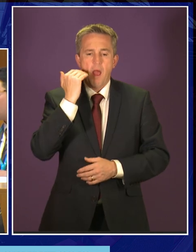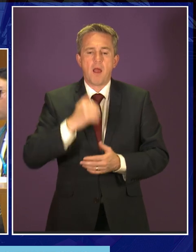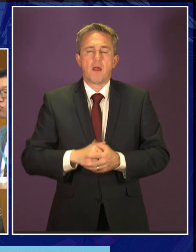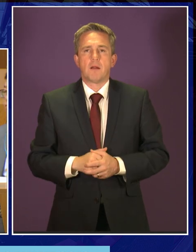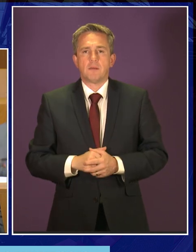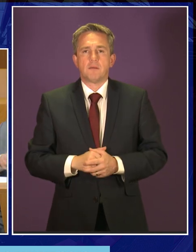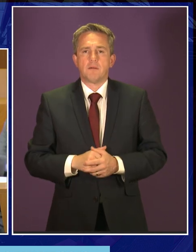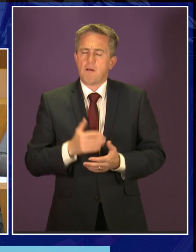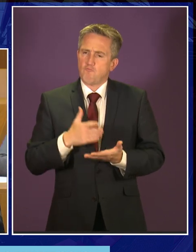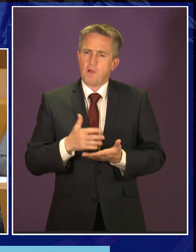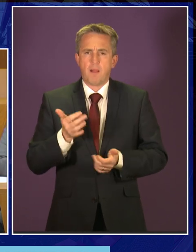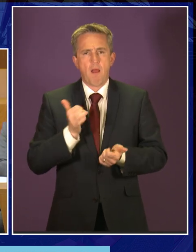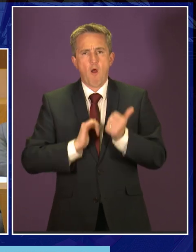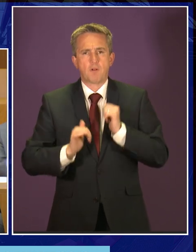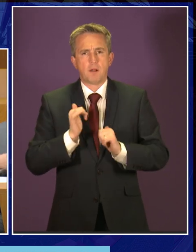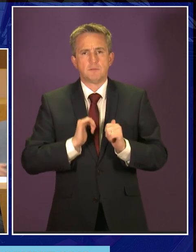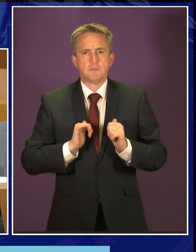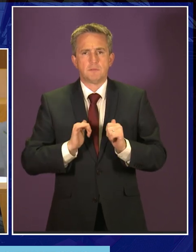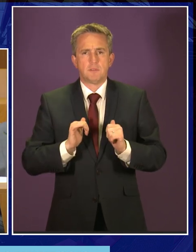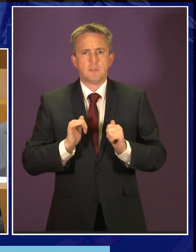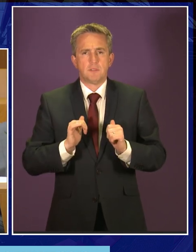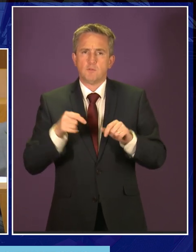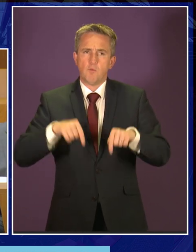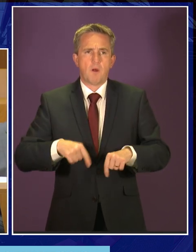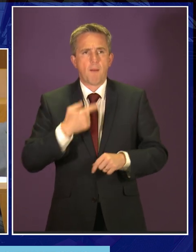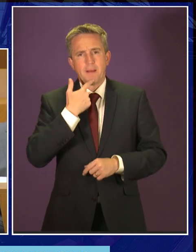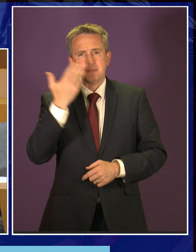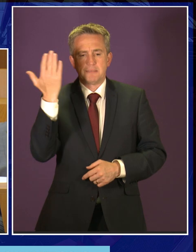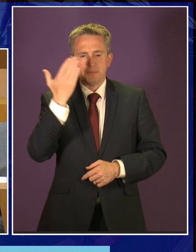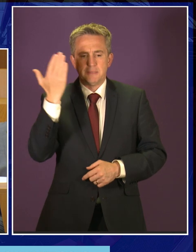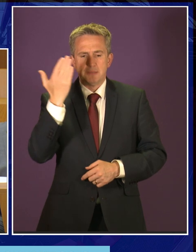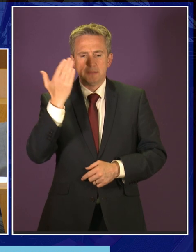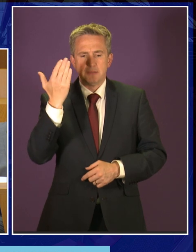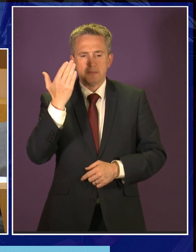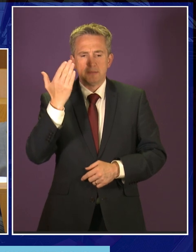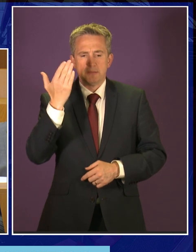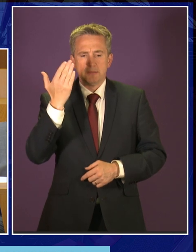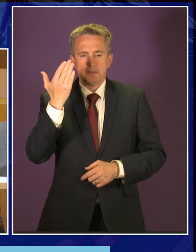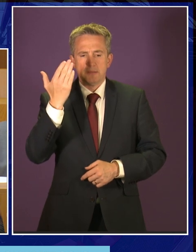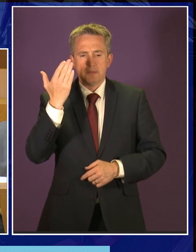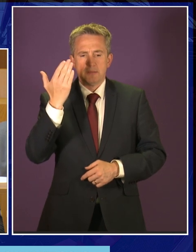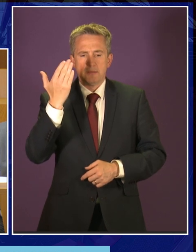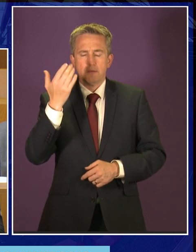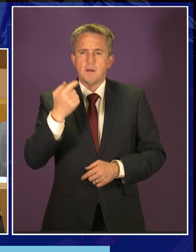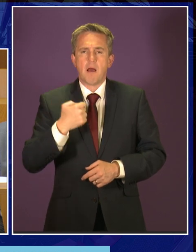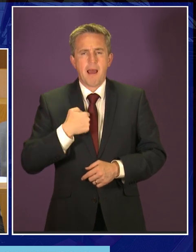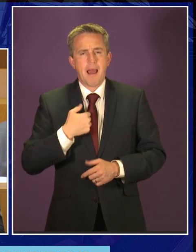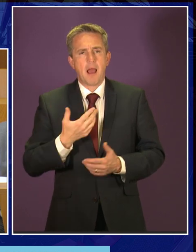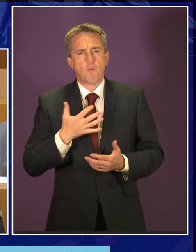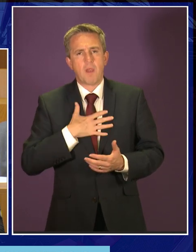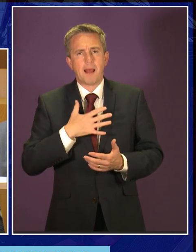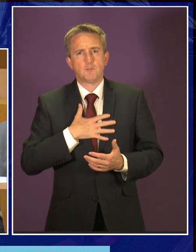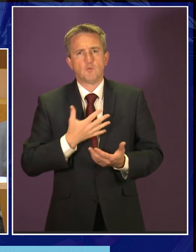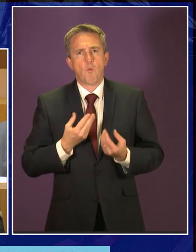so honored to to make speech at closing day. I would like to extend my